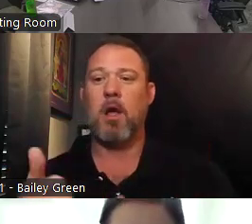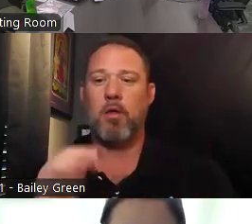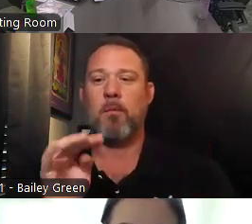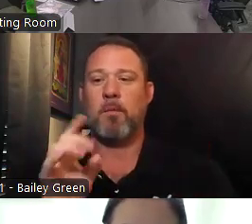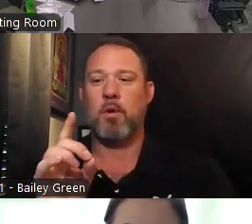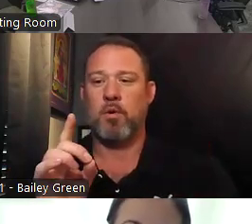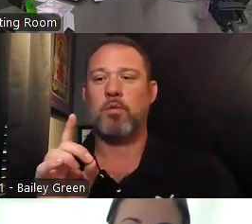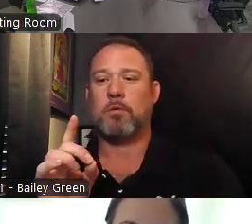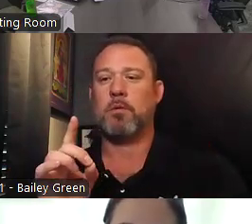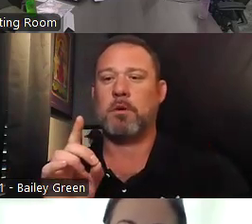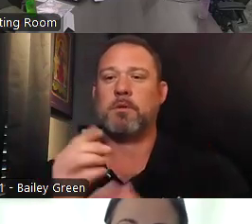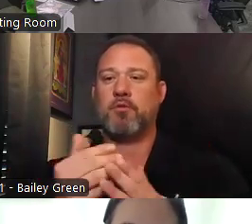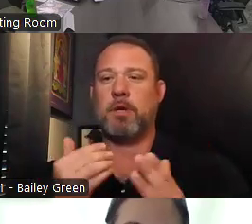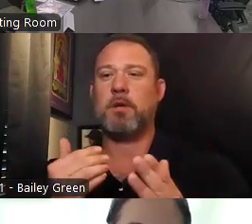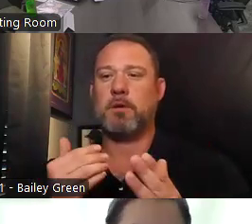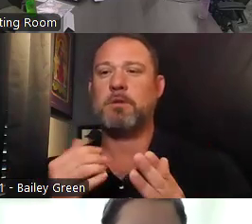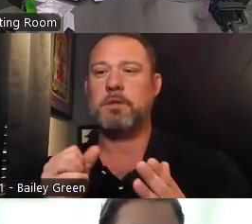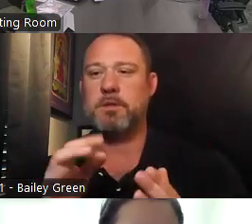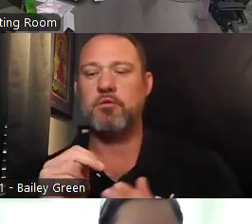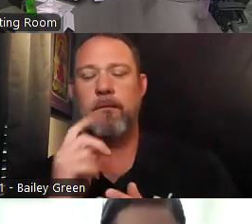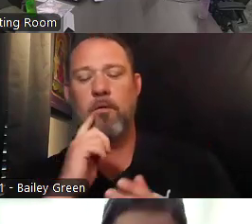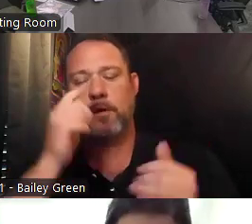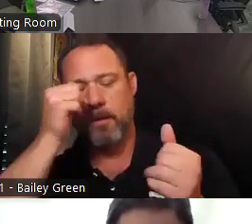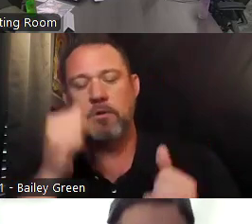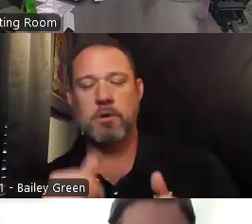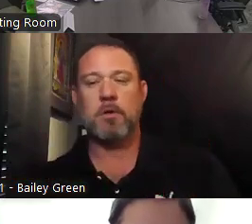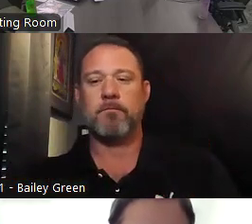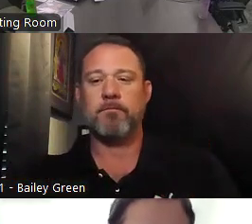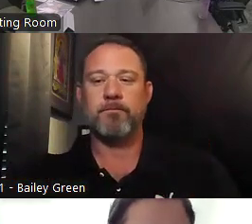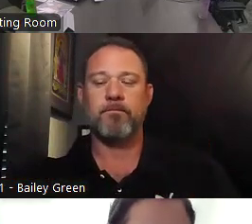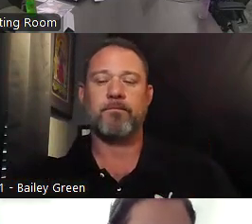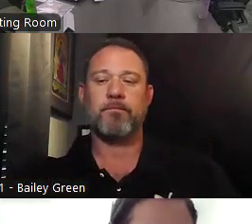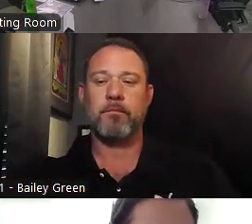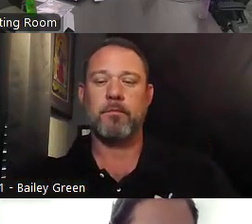as a precursor as part of the syndrome for dementia.